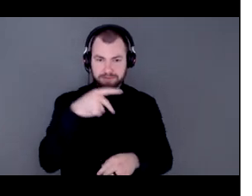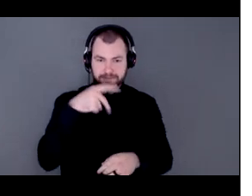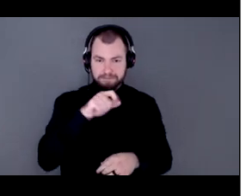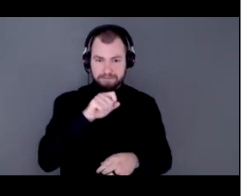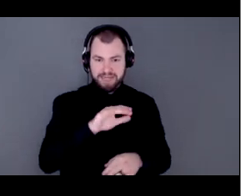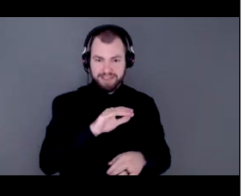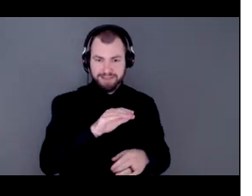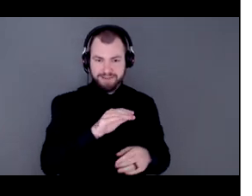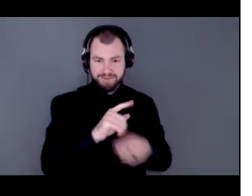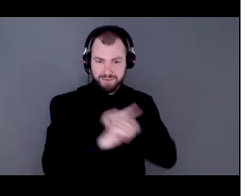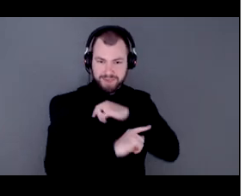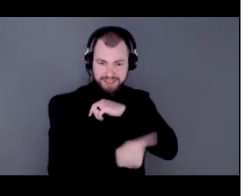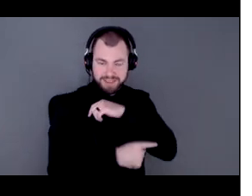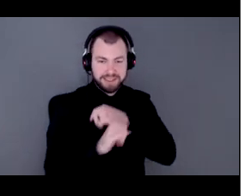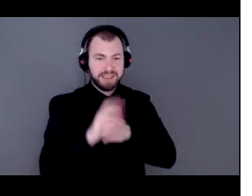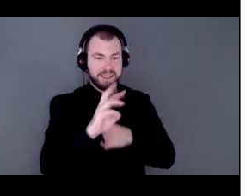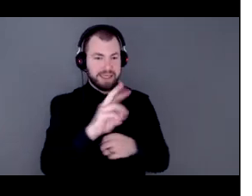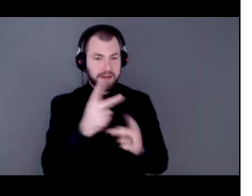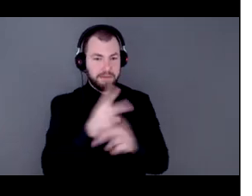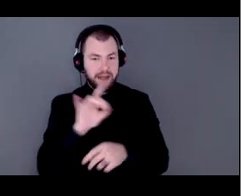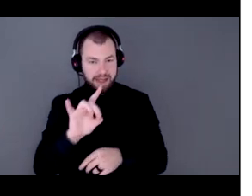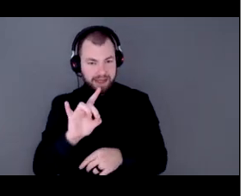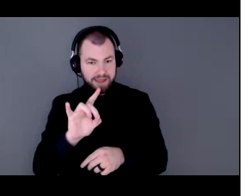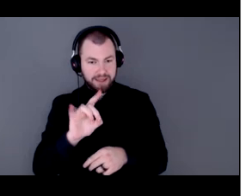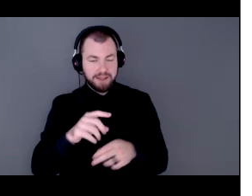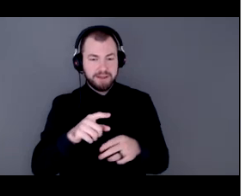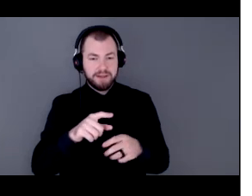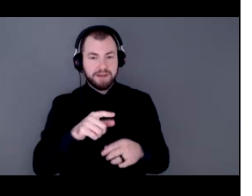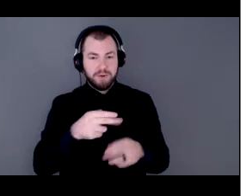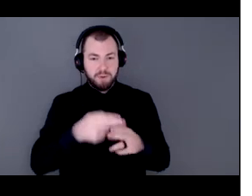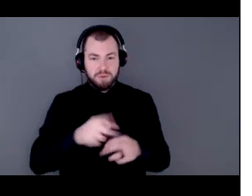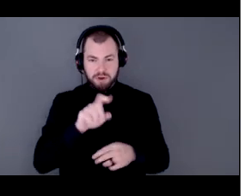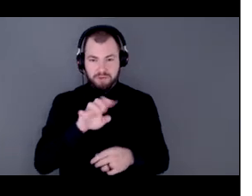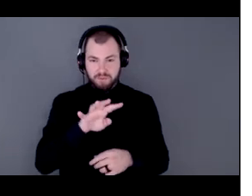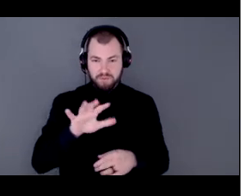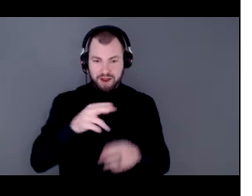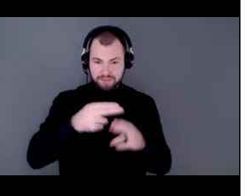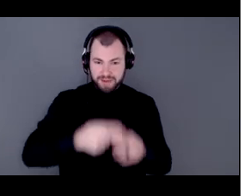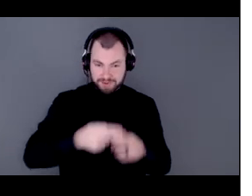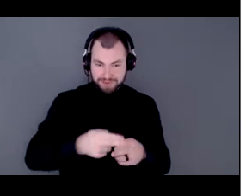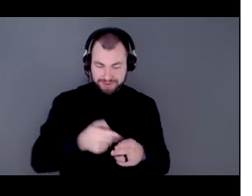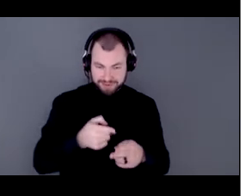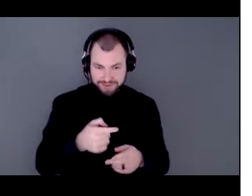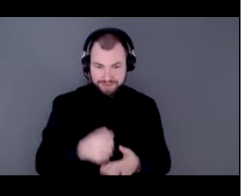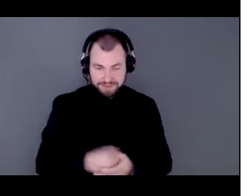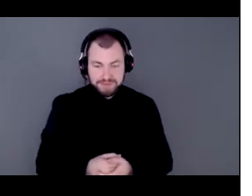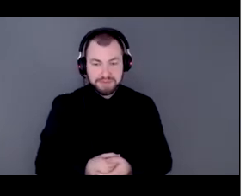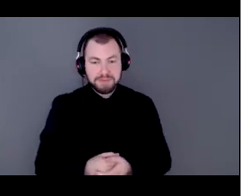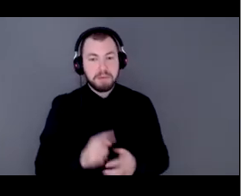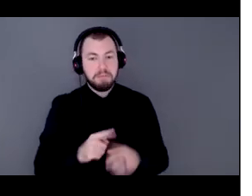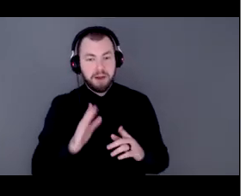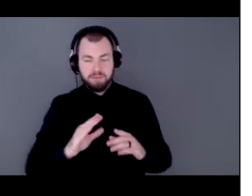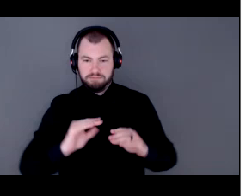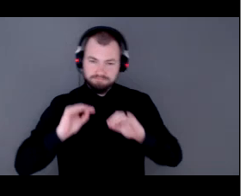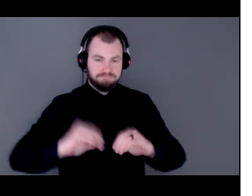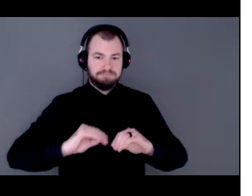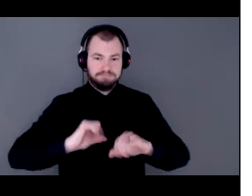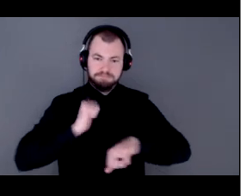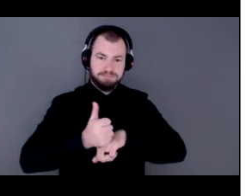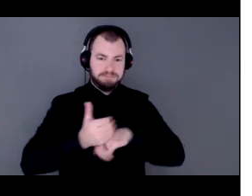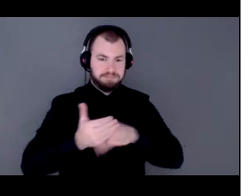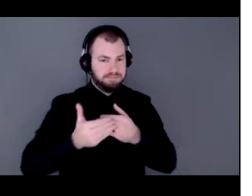6x8 down there. That's 8 foot long, weighs 145 pounds. So it's not something you're easily going to toss around, but it'll be there for 35,